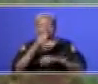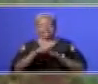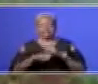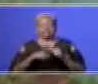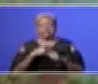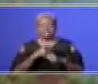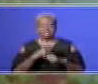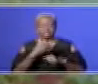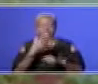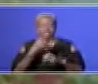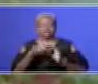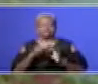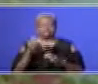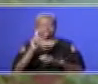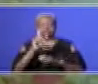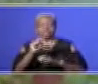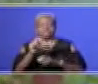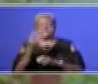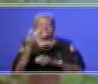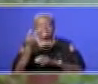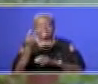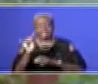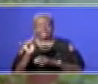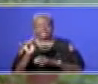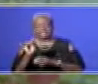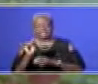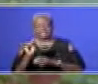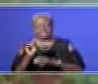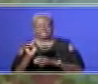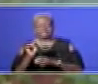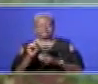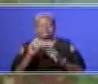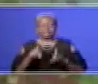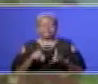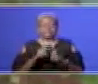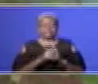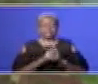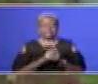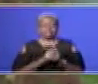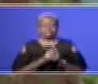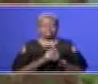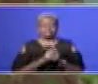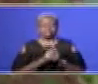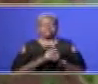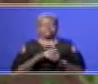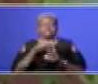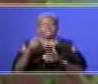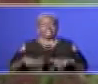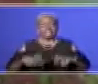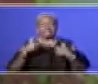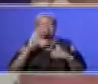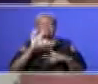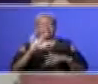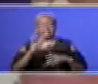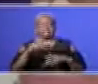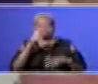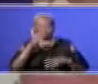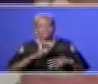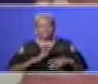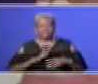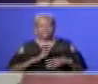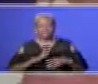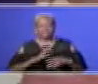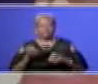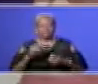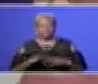tragedy is comparable only to the Burma Road riot of 1942 when the lives of five men were lost. We've walked